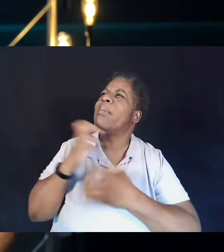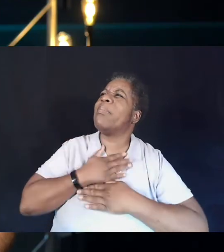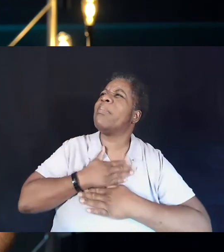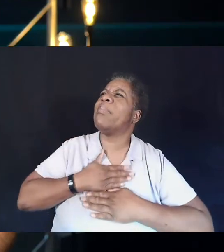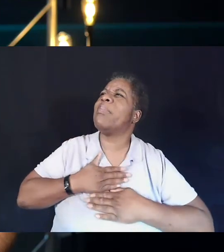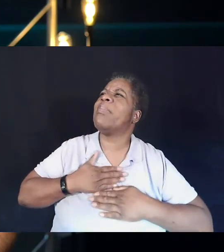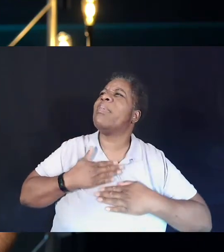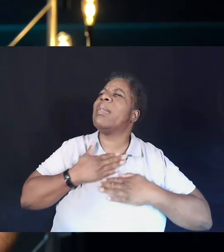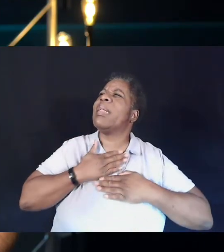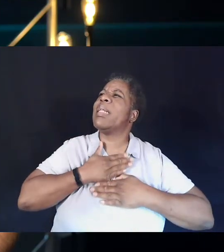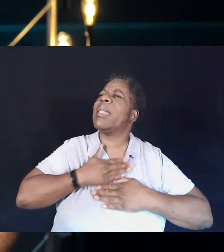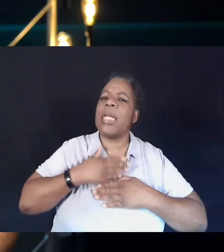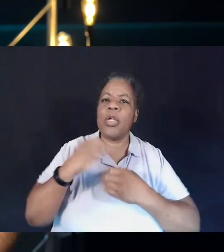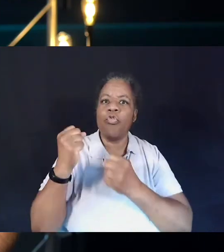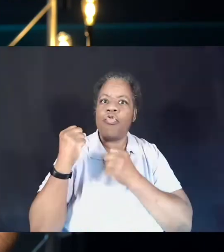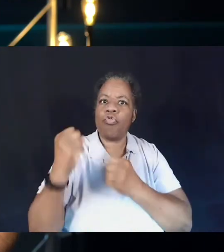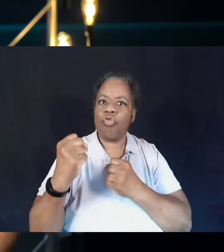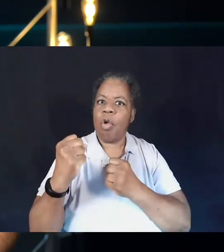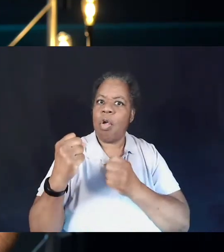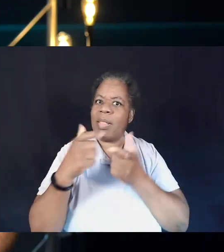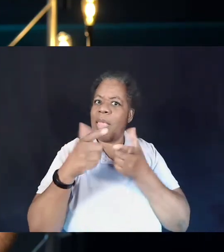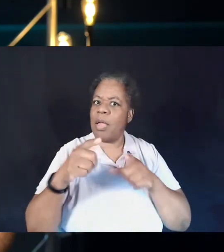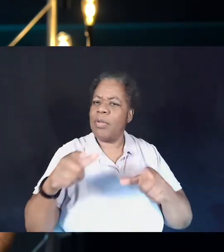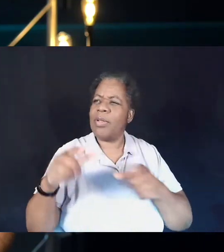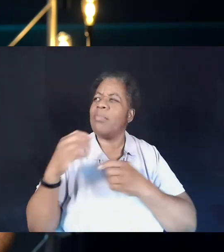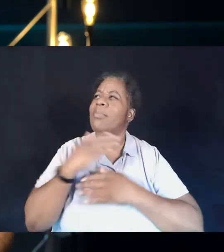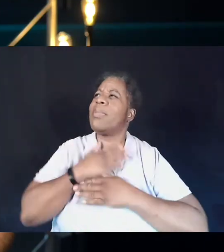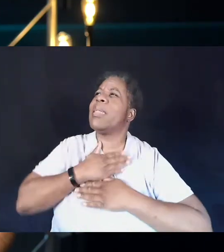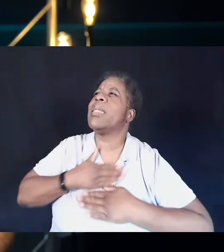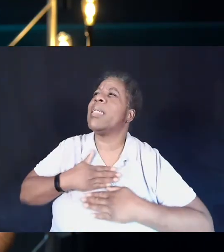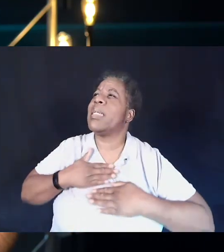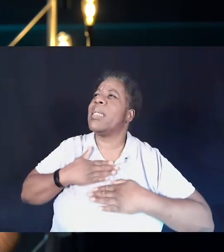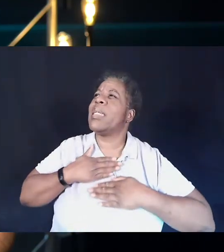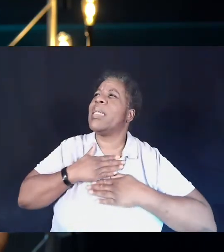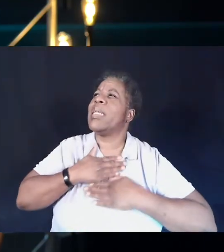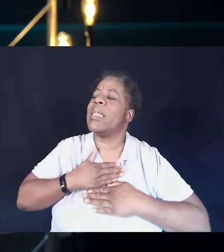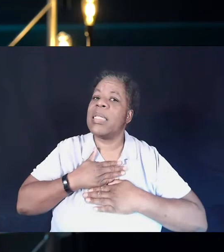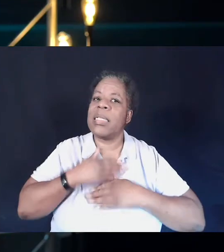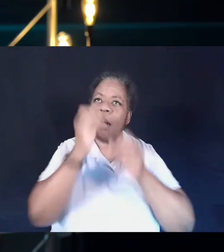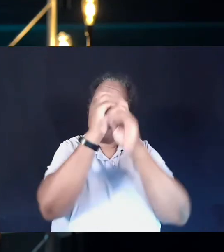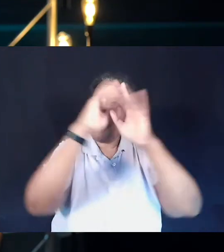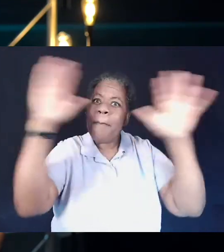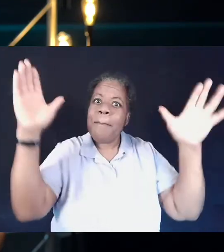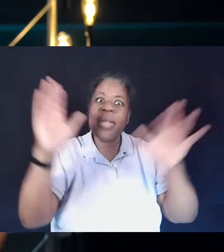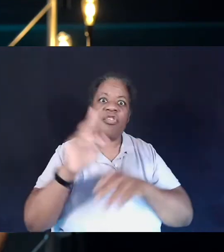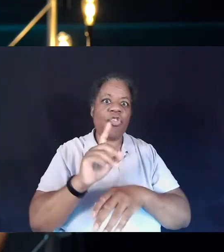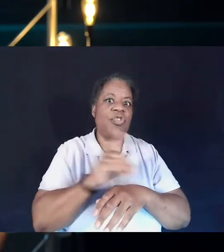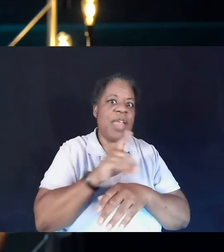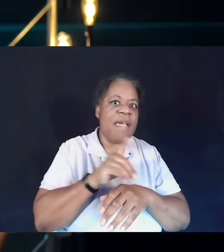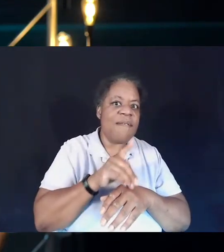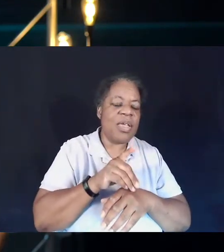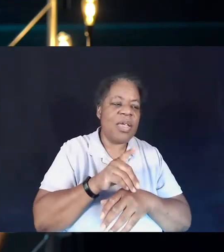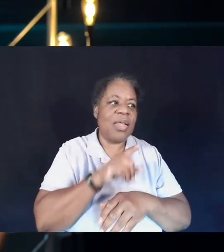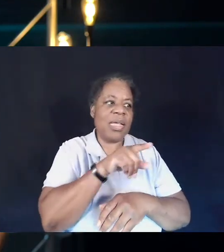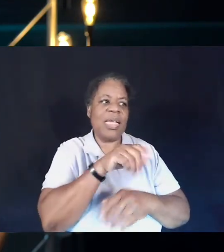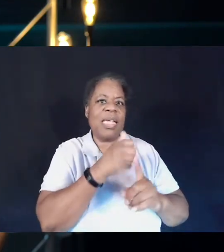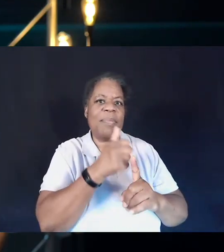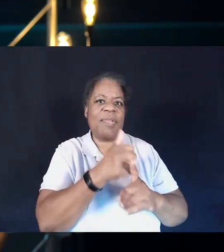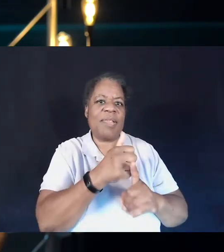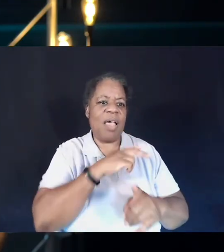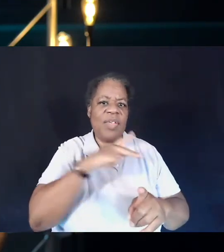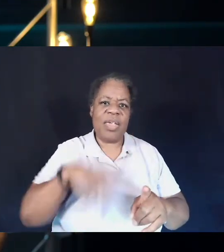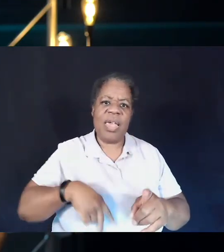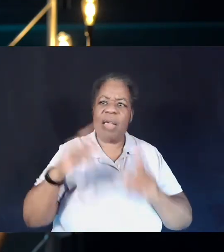strongest possible language. Picture David. At this stage, he's been long in his kingship. He is long